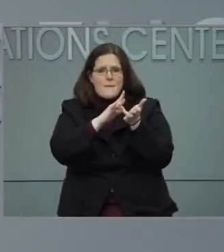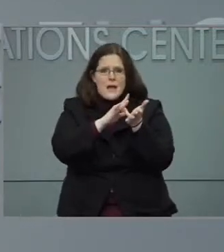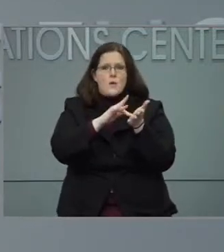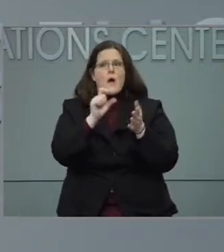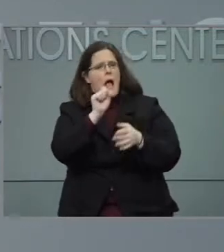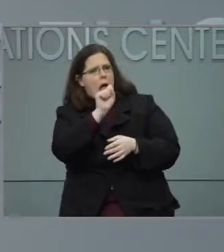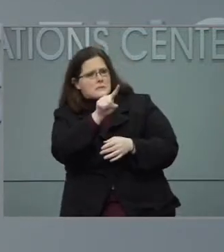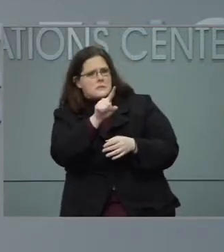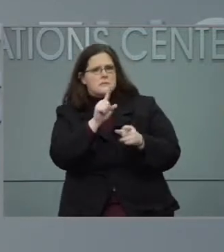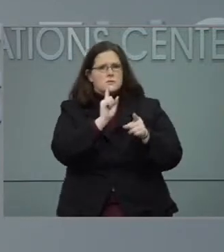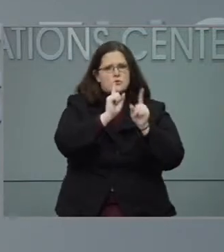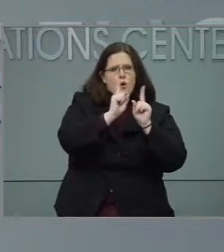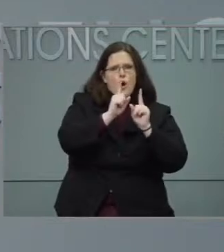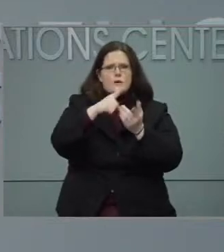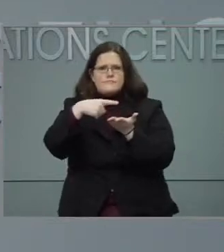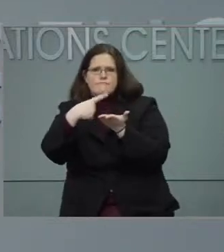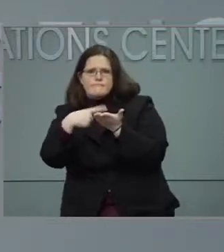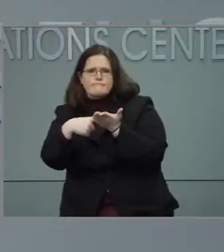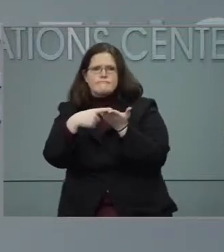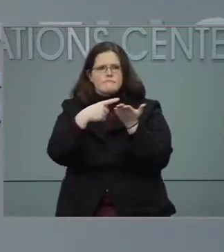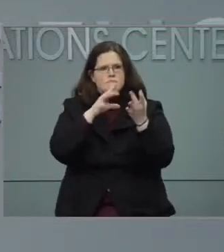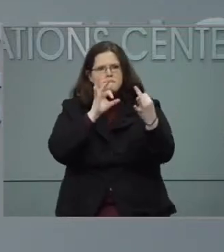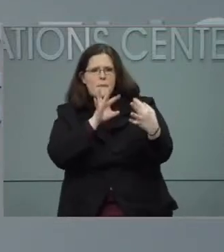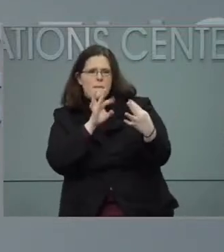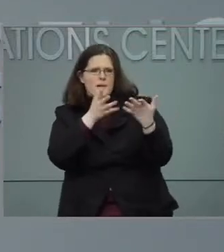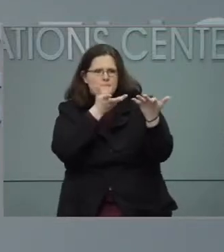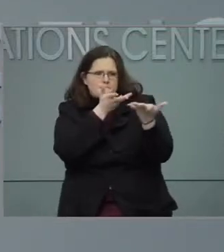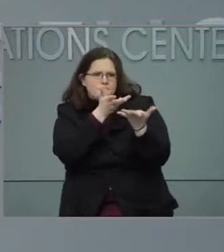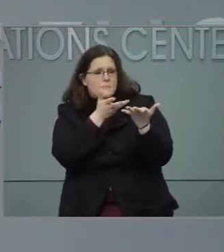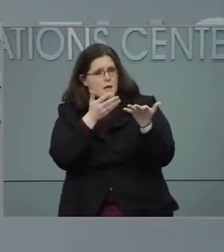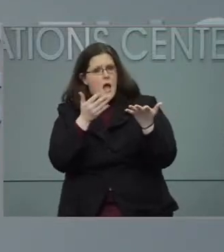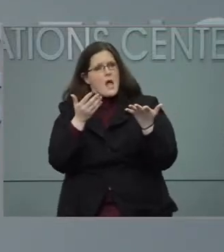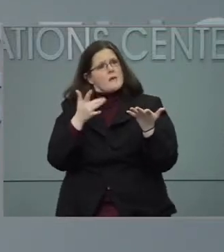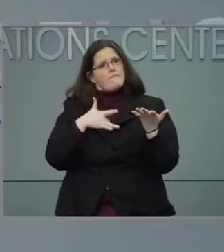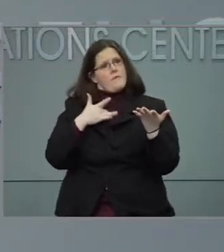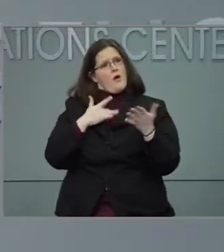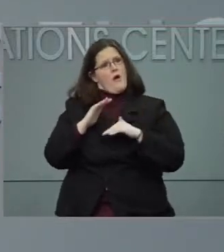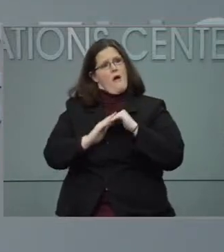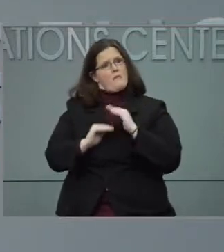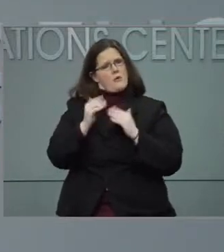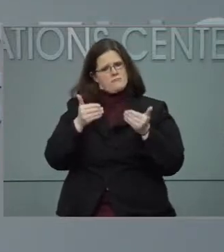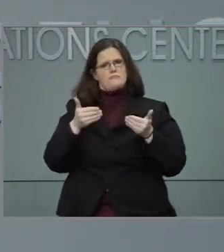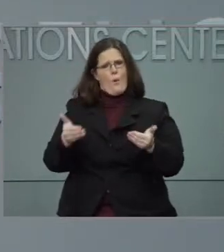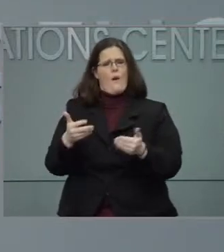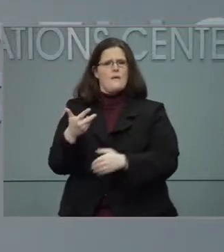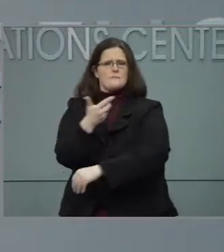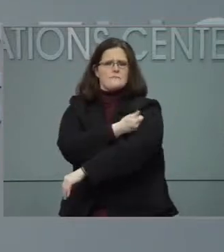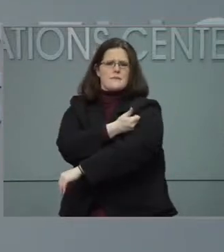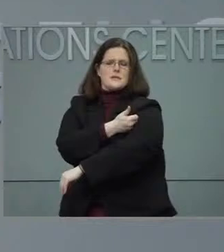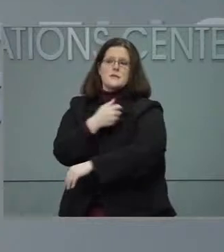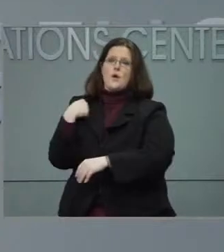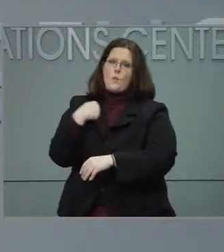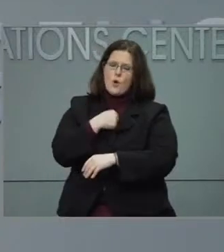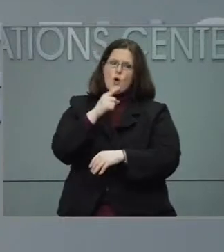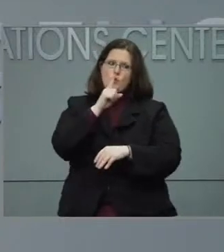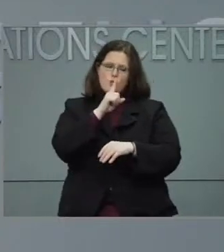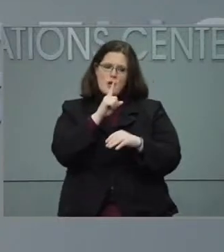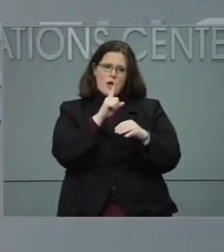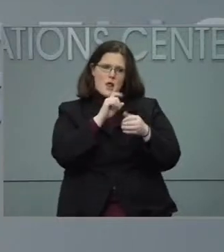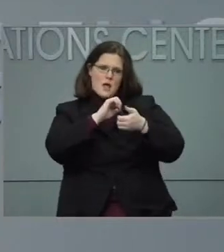if you have any concerns, and hopefully just get a vaccine from them right in their office. We're really working with all of our primary